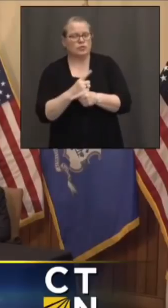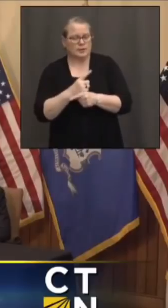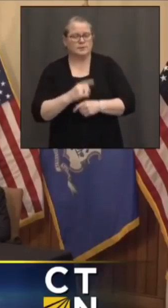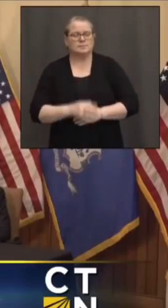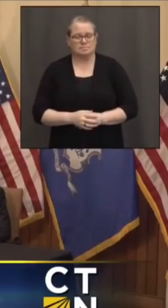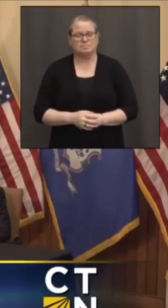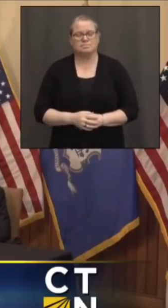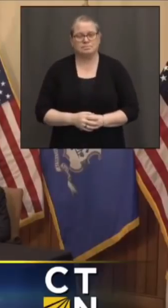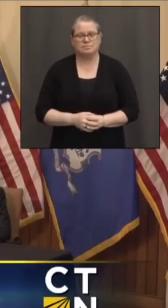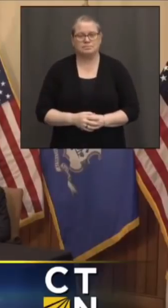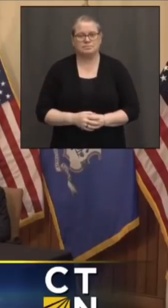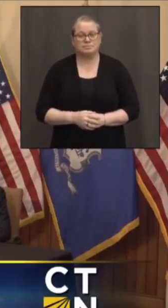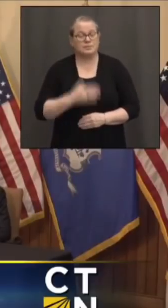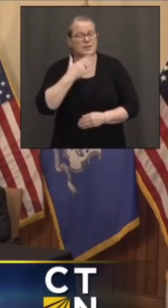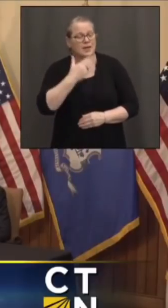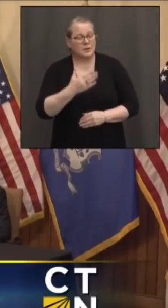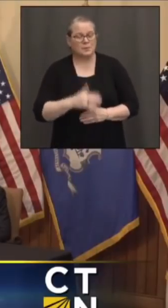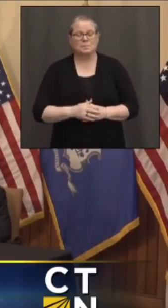Thank you.